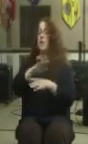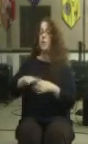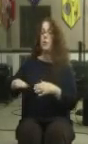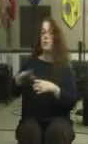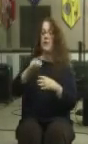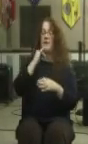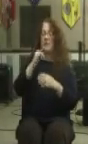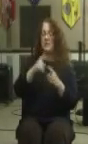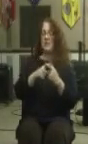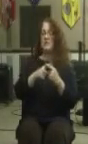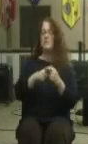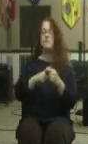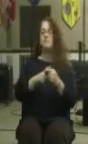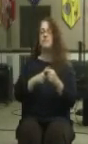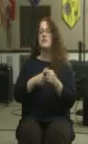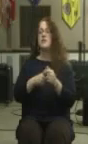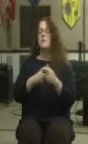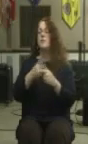it.